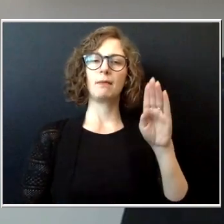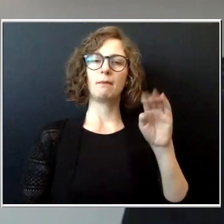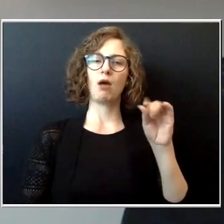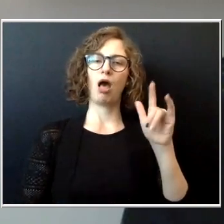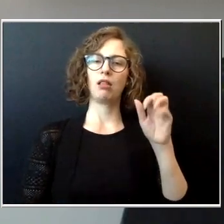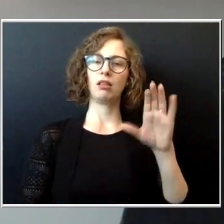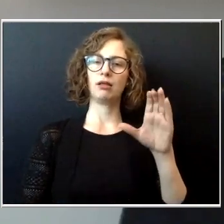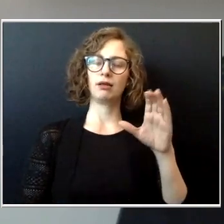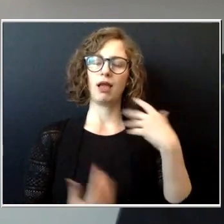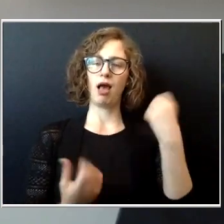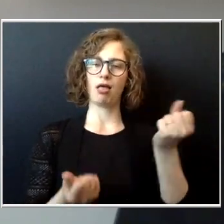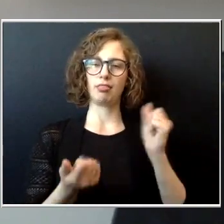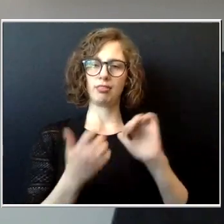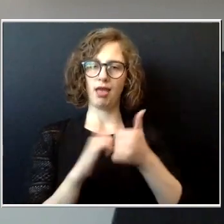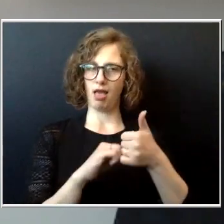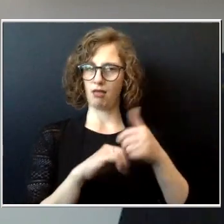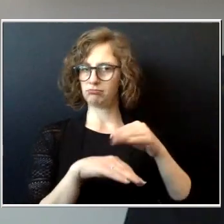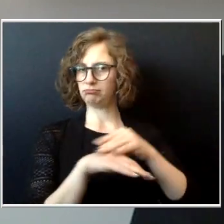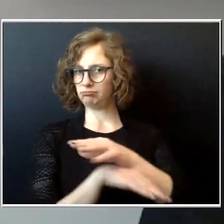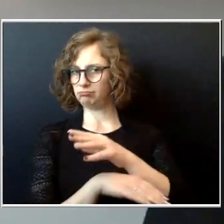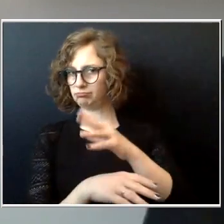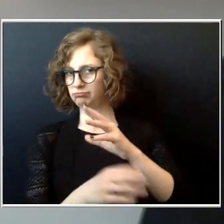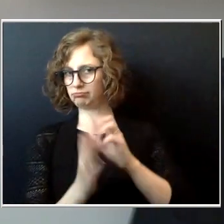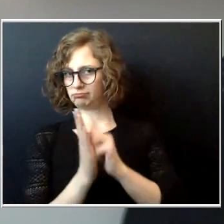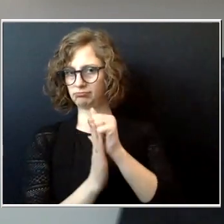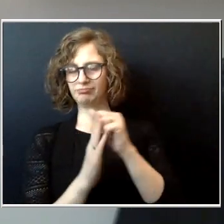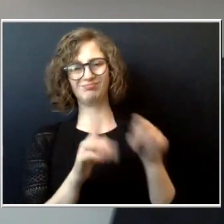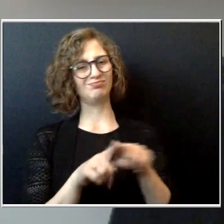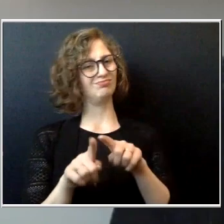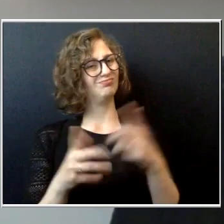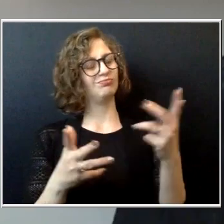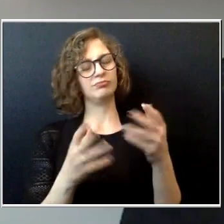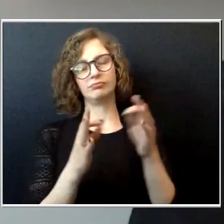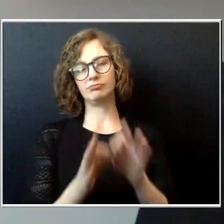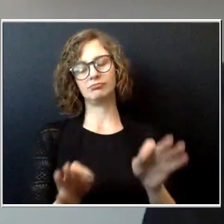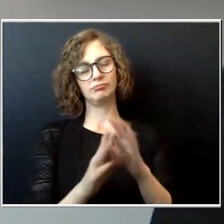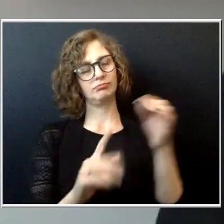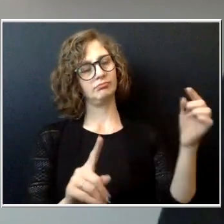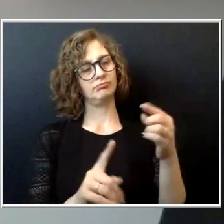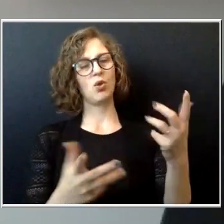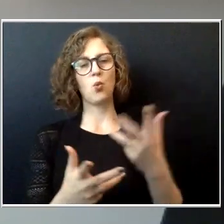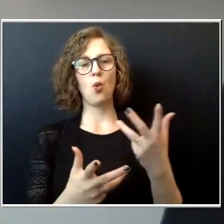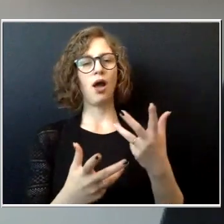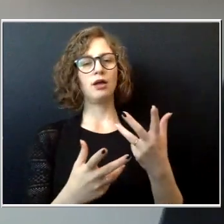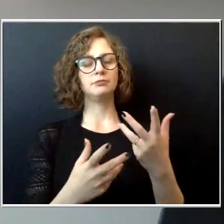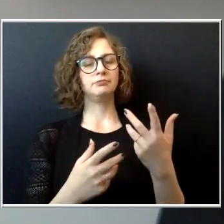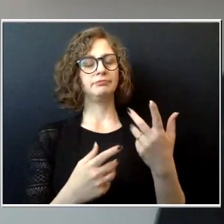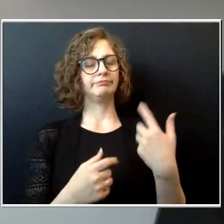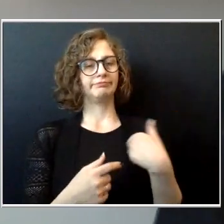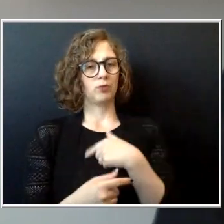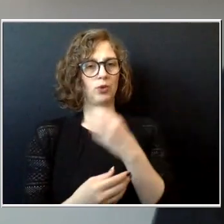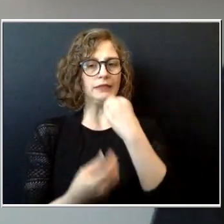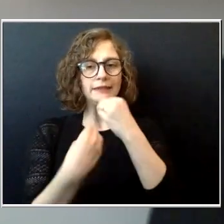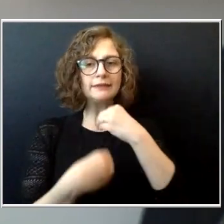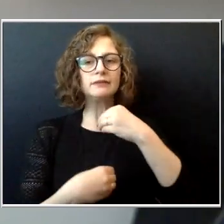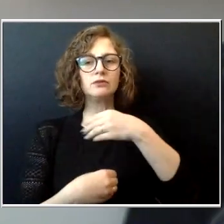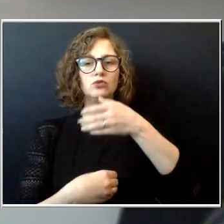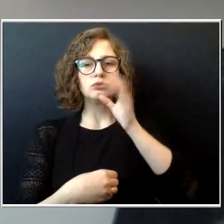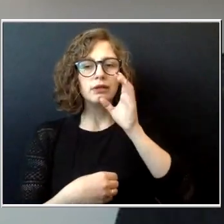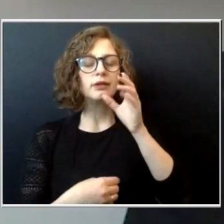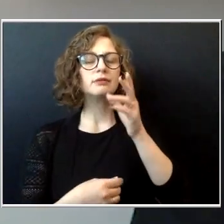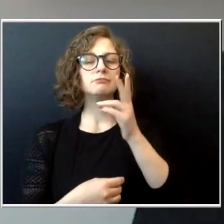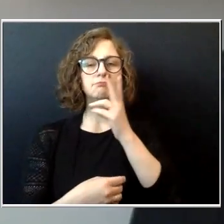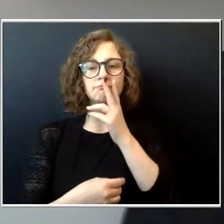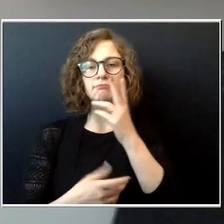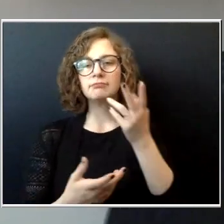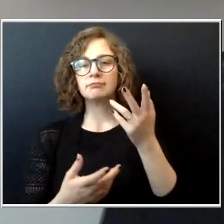down to, again, what we're putting into our bodies or what we're exposed to, and how we're keeping